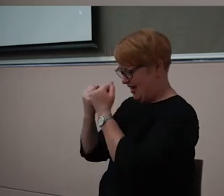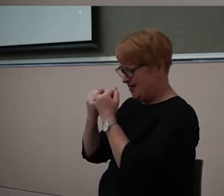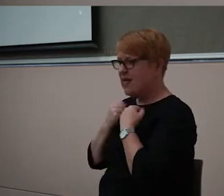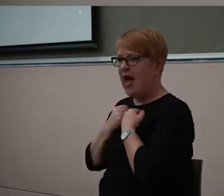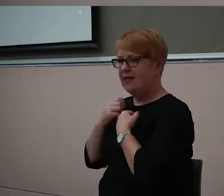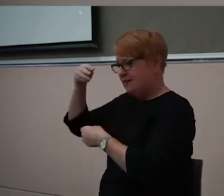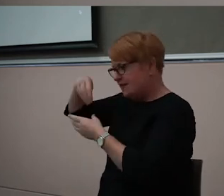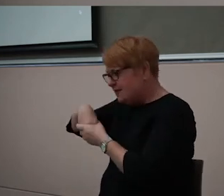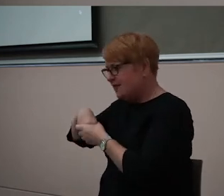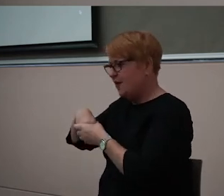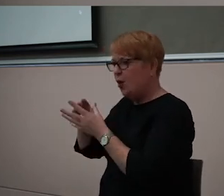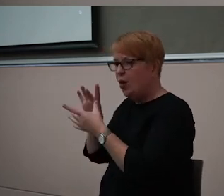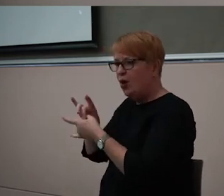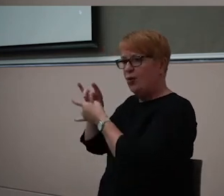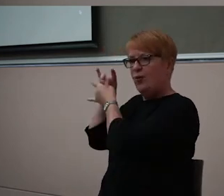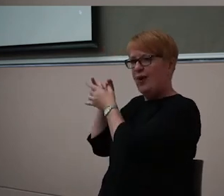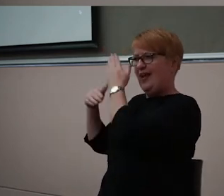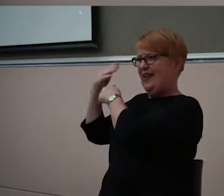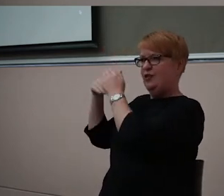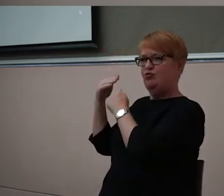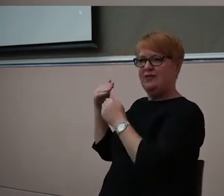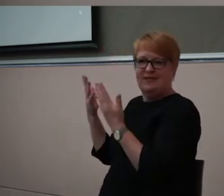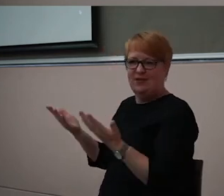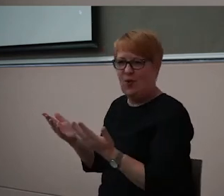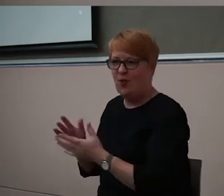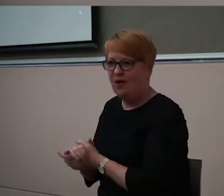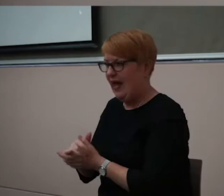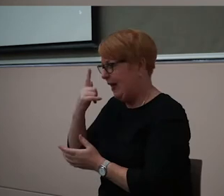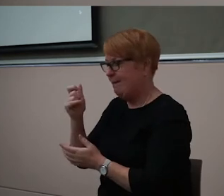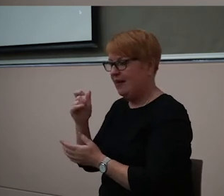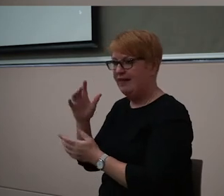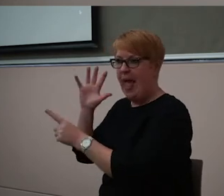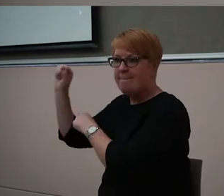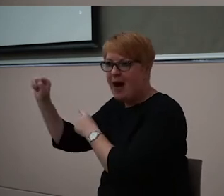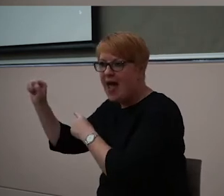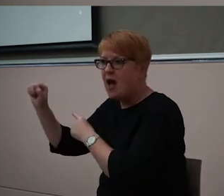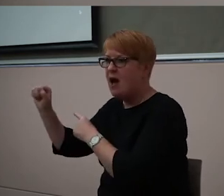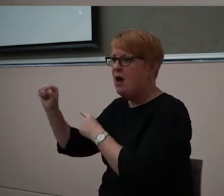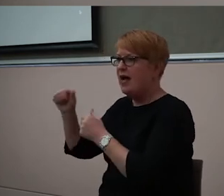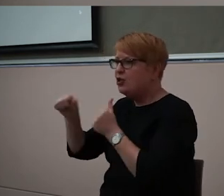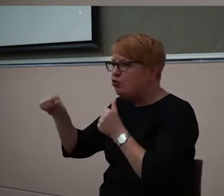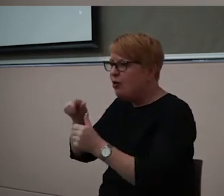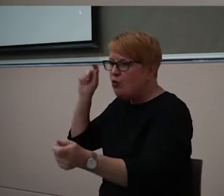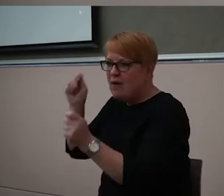with, you know, there's histories within those sites, whether that's empire, the Industrial Revolution.